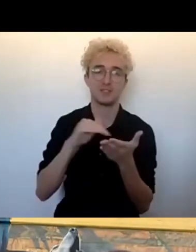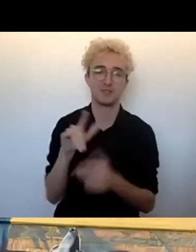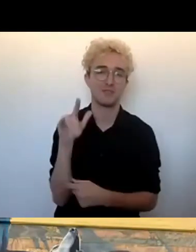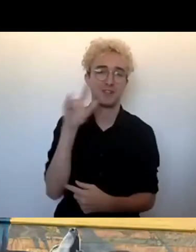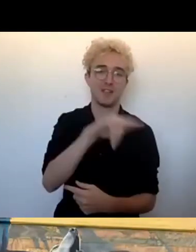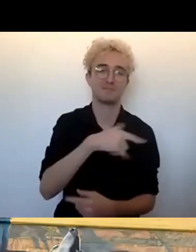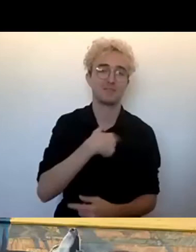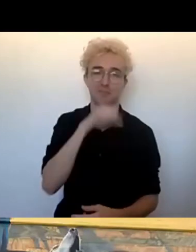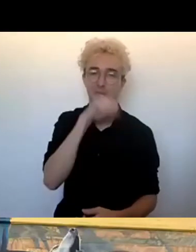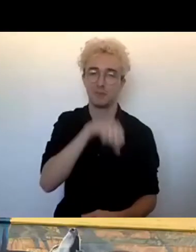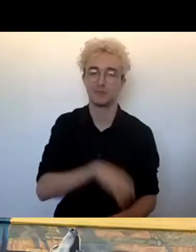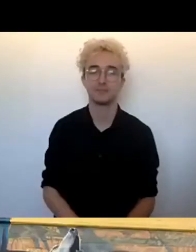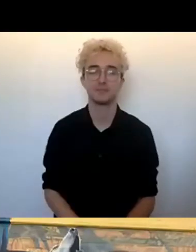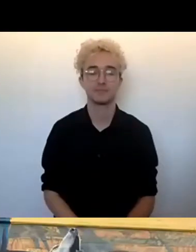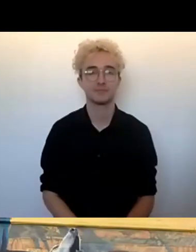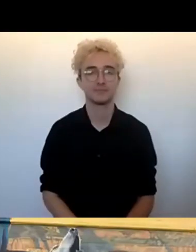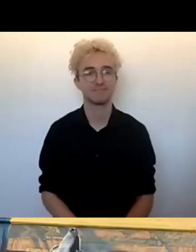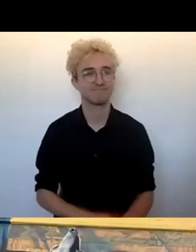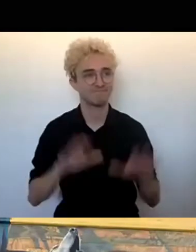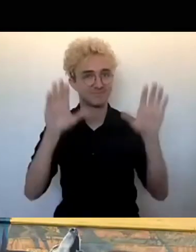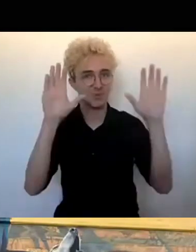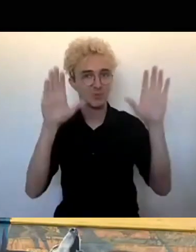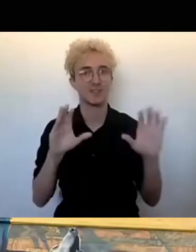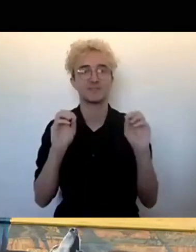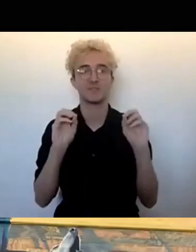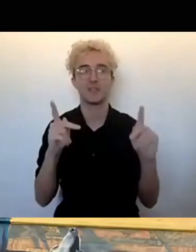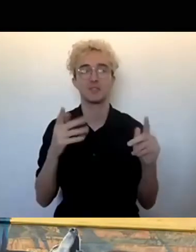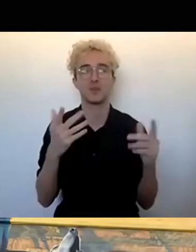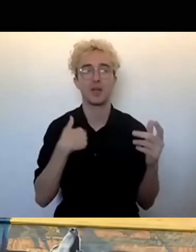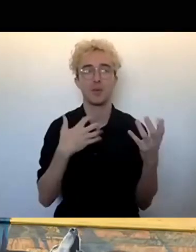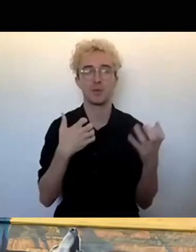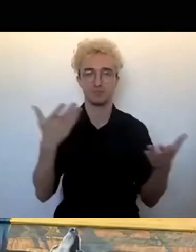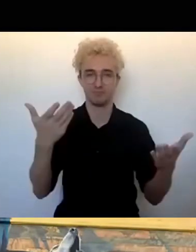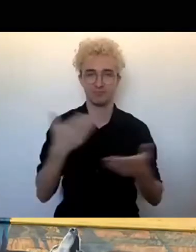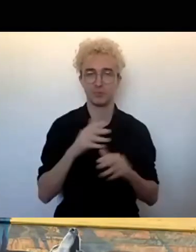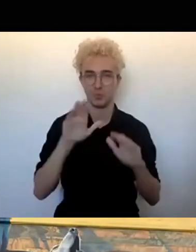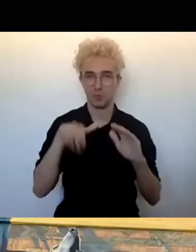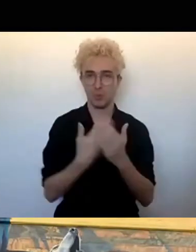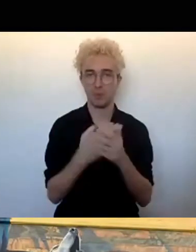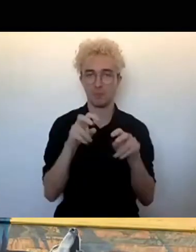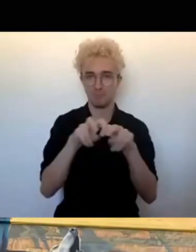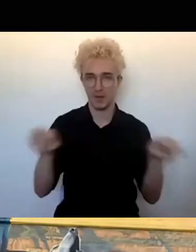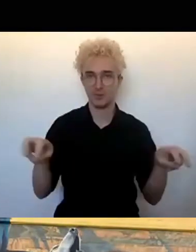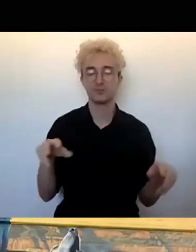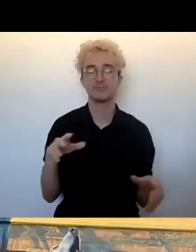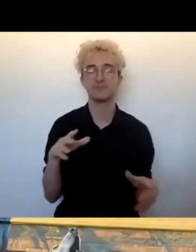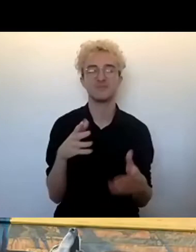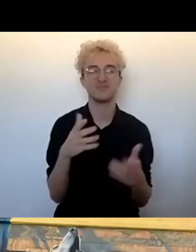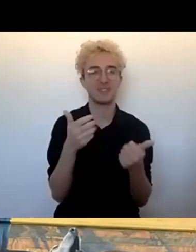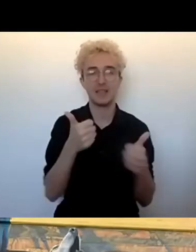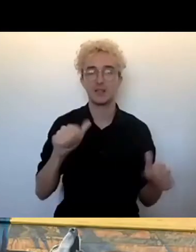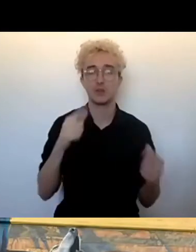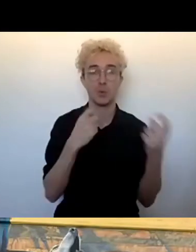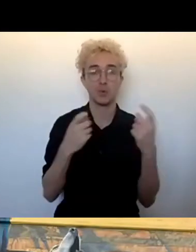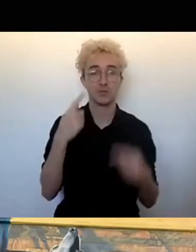Okay, great. Well, I'd like to bring back the whole panel and do Q&A for everybody.